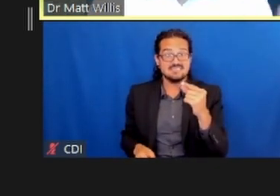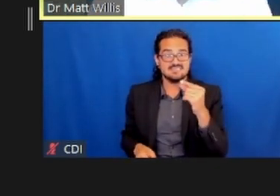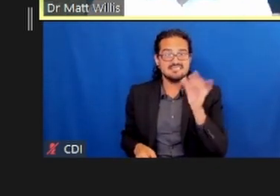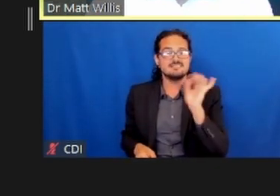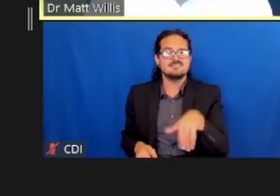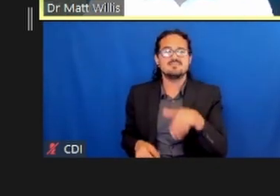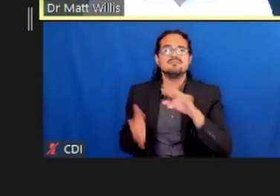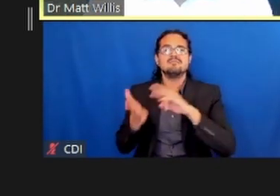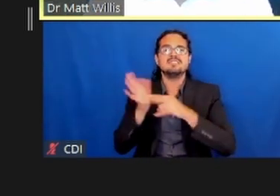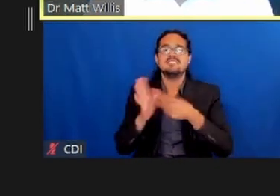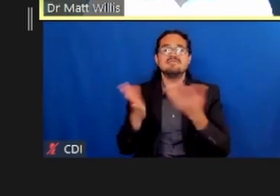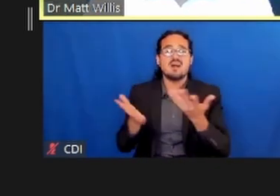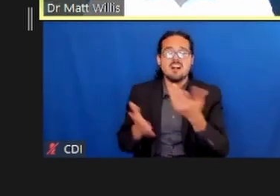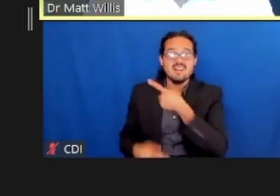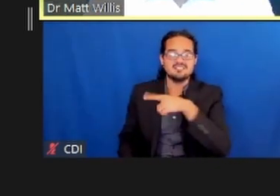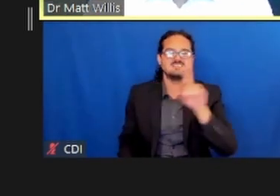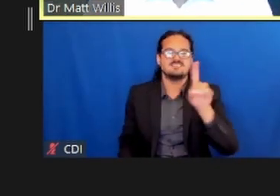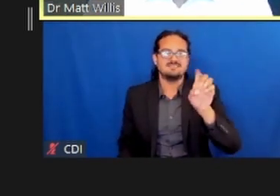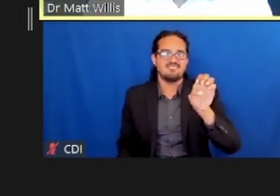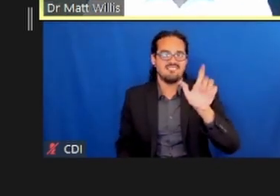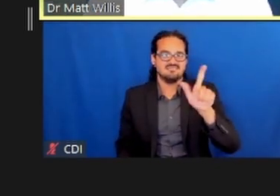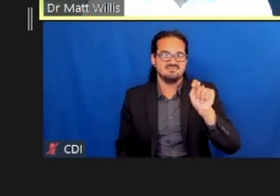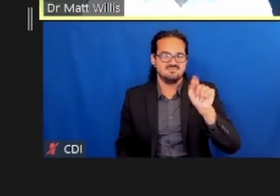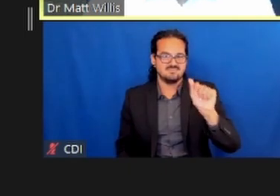currently compared to the past. Next slide, please.